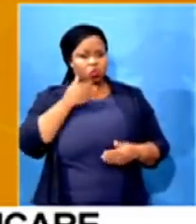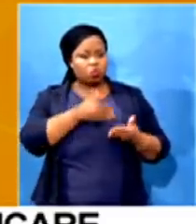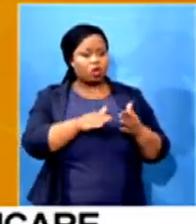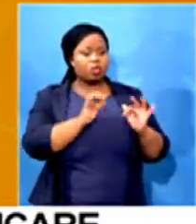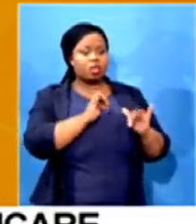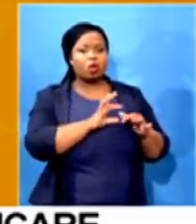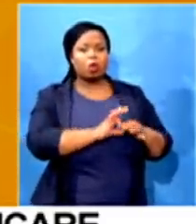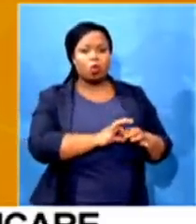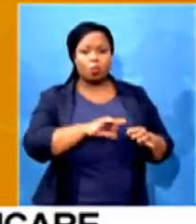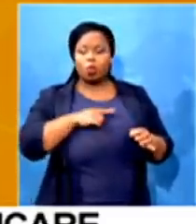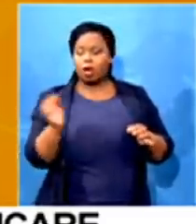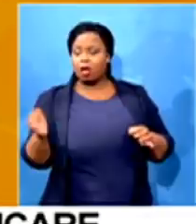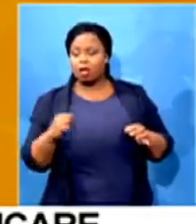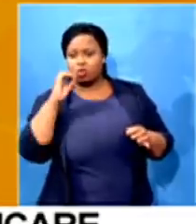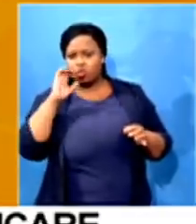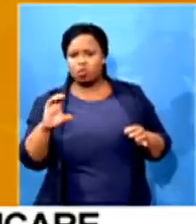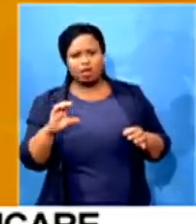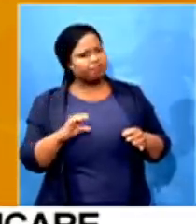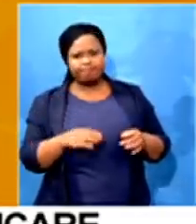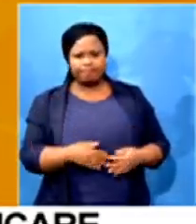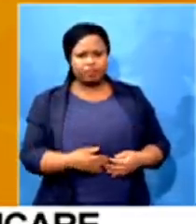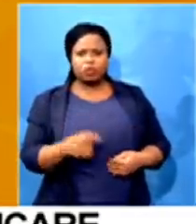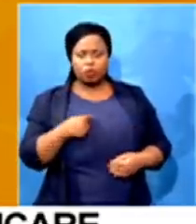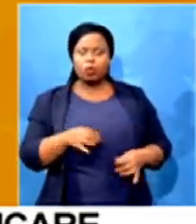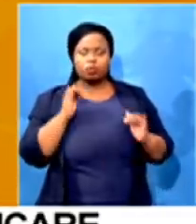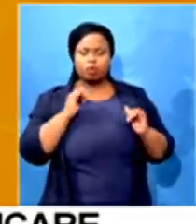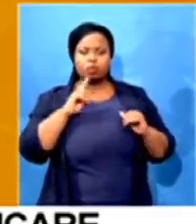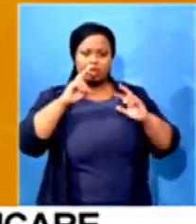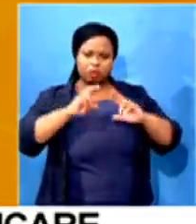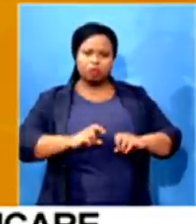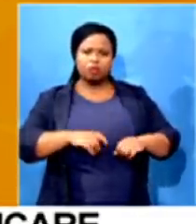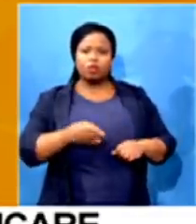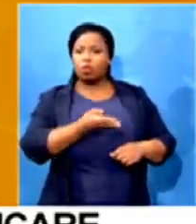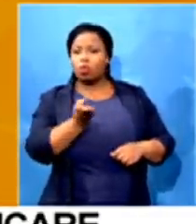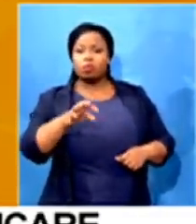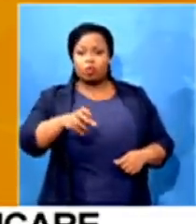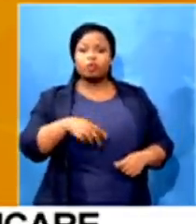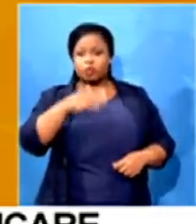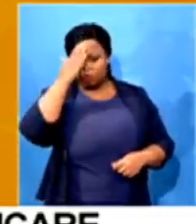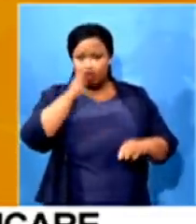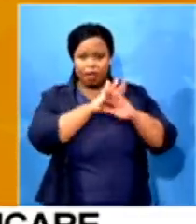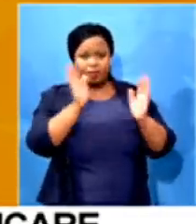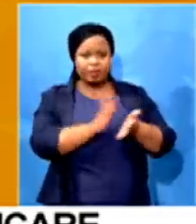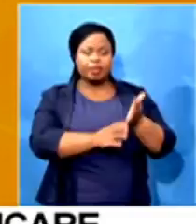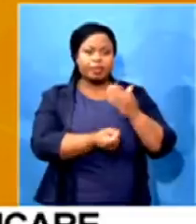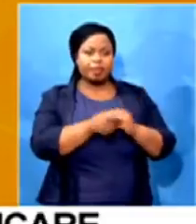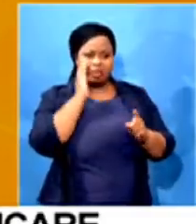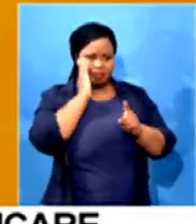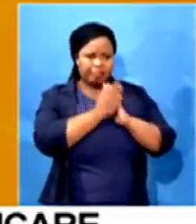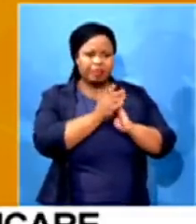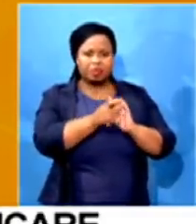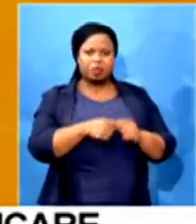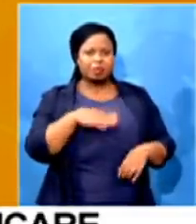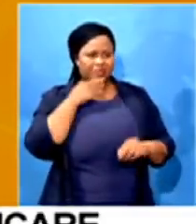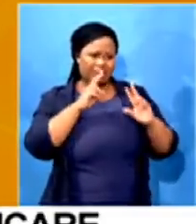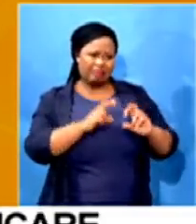very hard for you to obviously follow every single clinic and rural hospital in the entire province and know what's going on directly. Can you look into